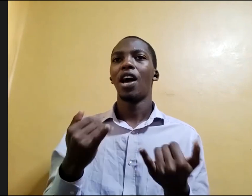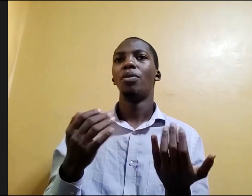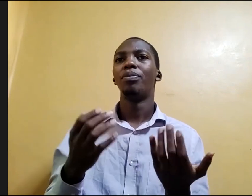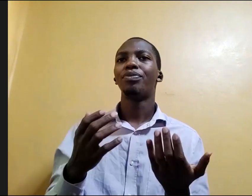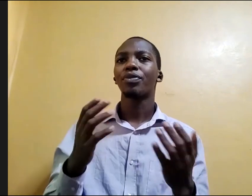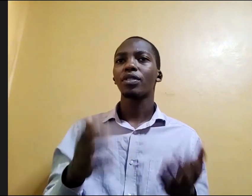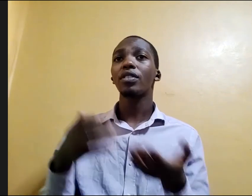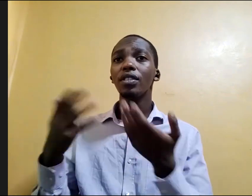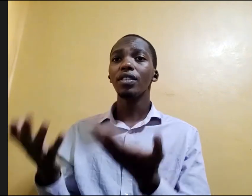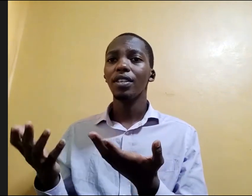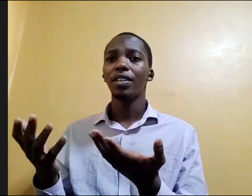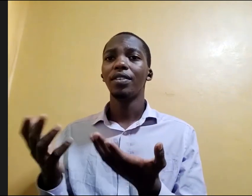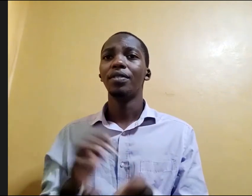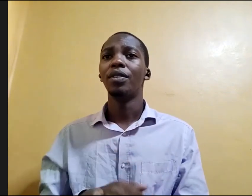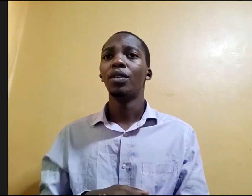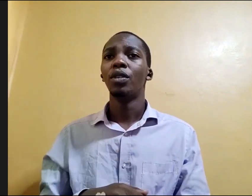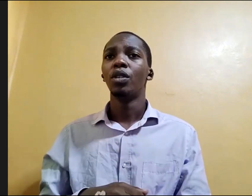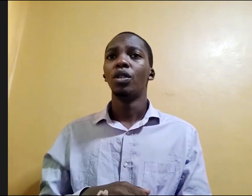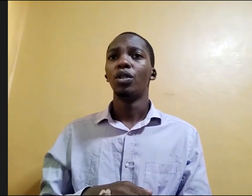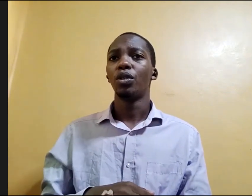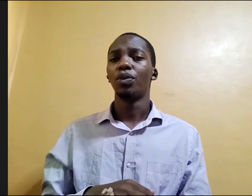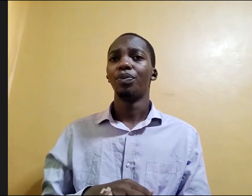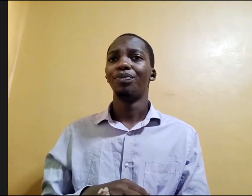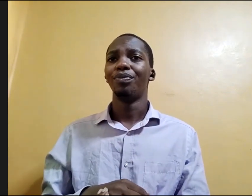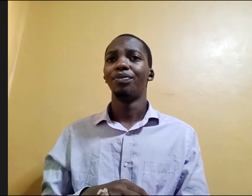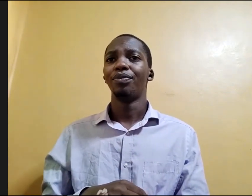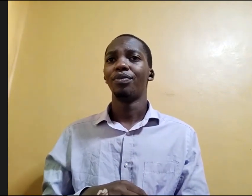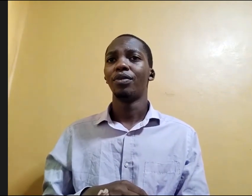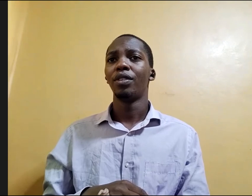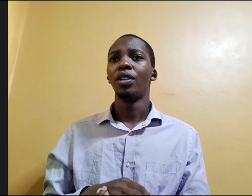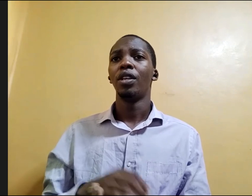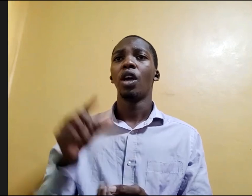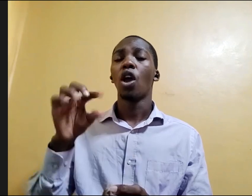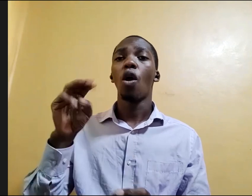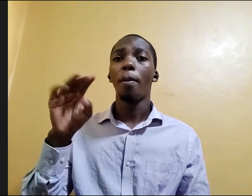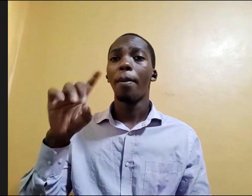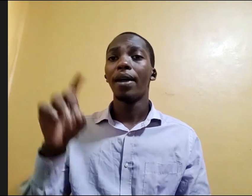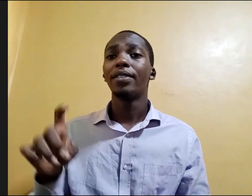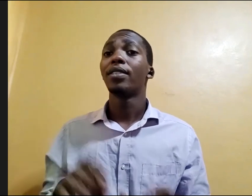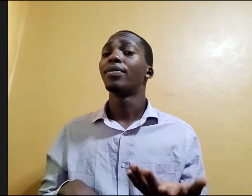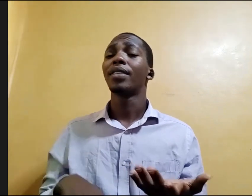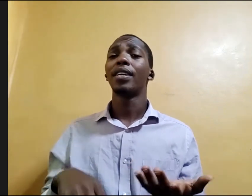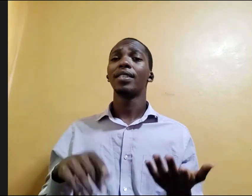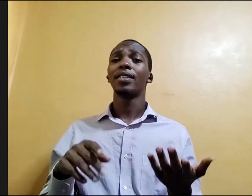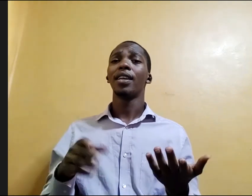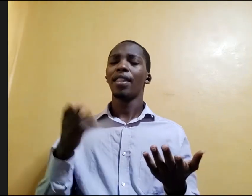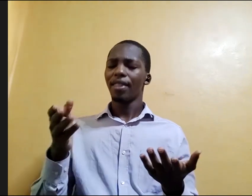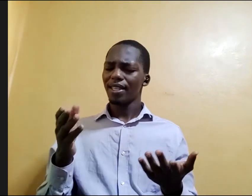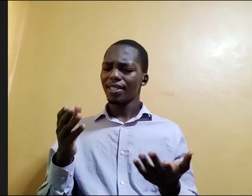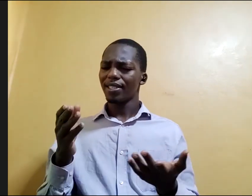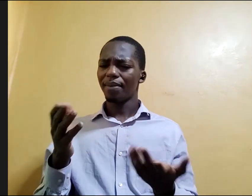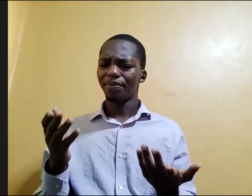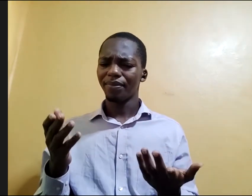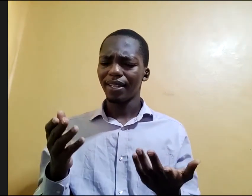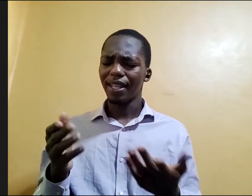this. Yeah, I wanted to say basically that this is a major issue for the pineapple production in Dominican